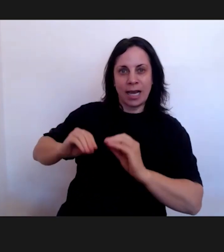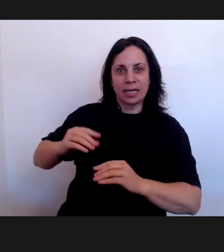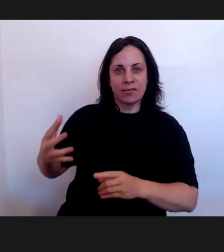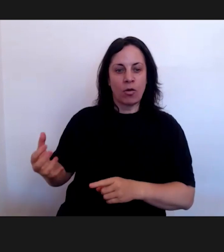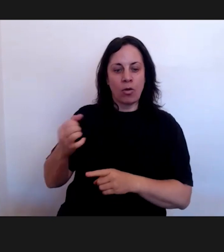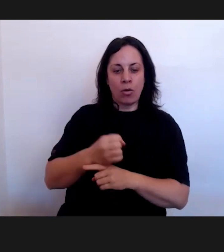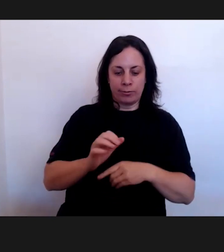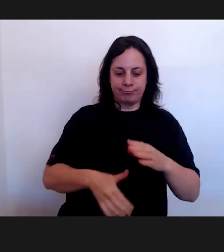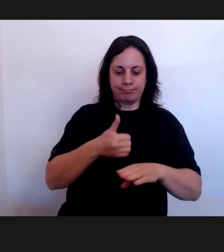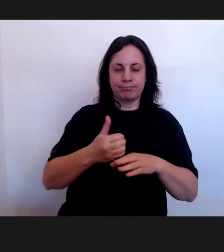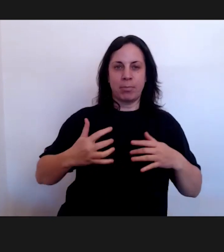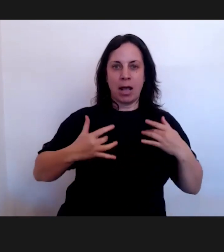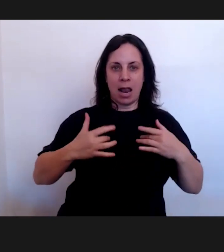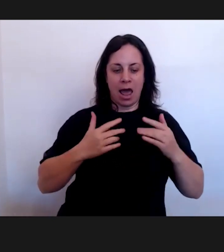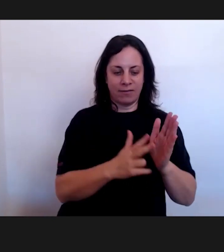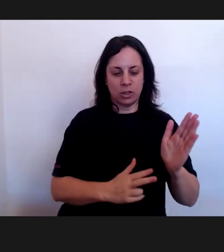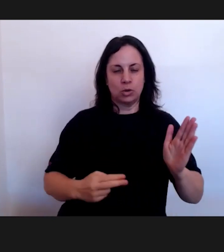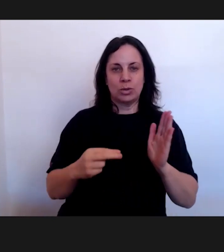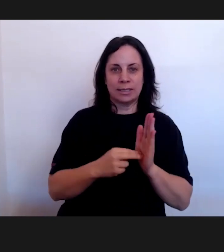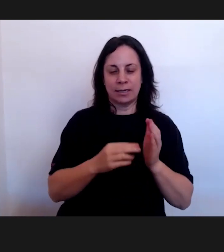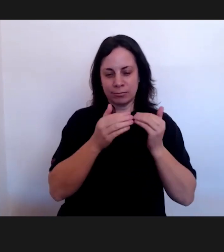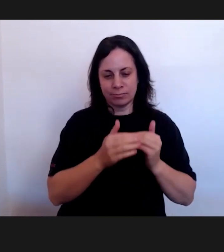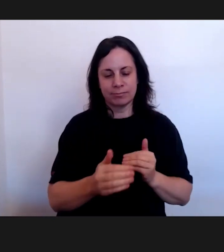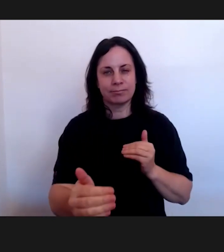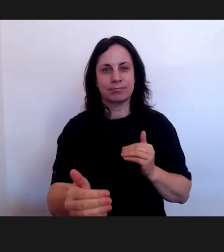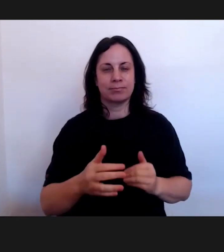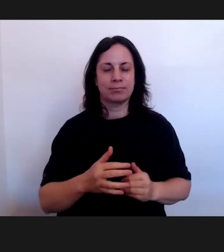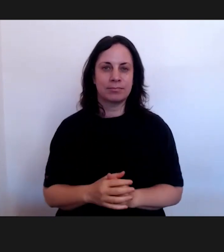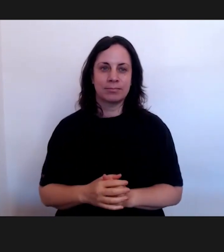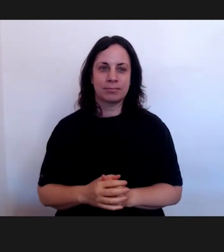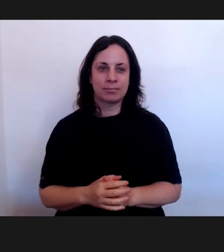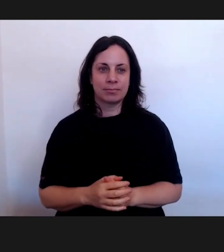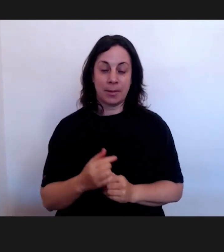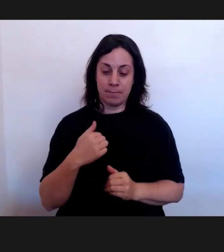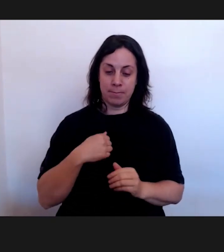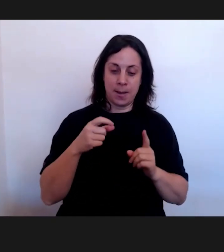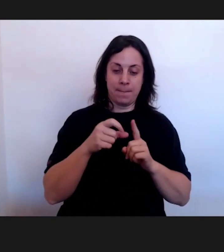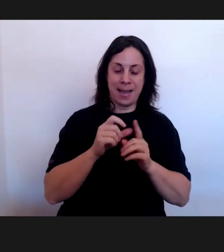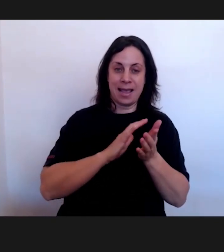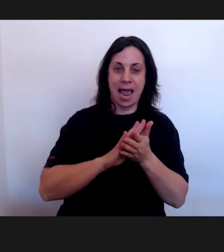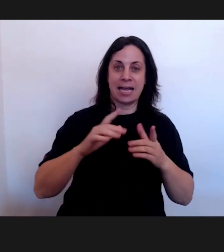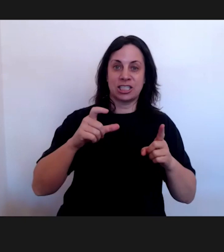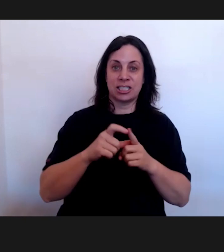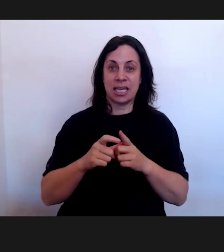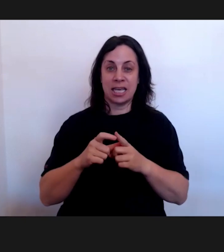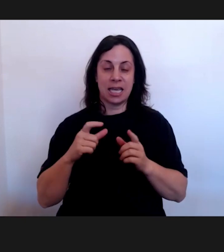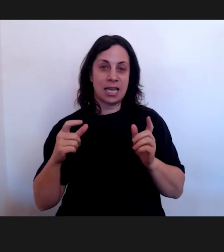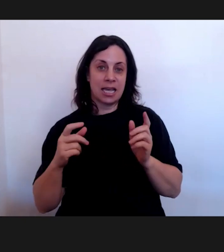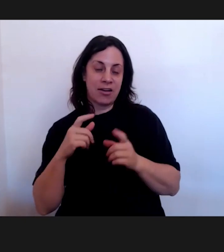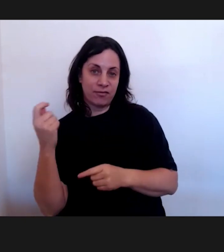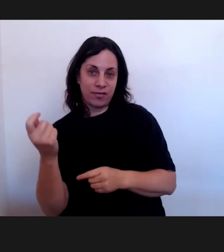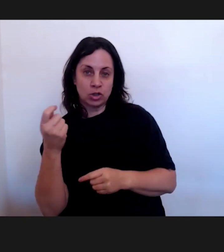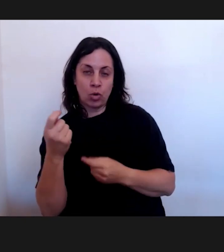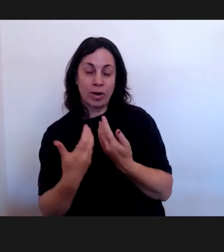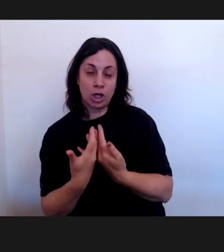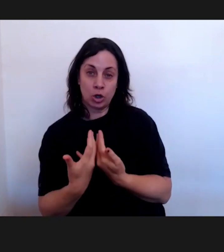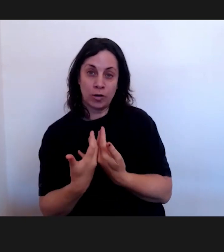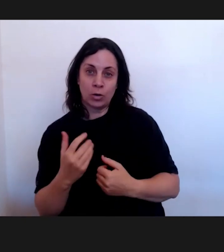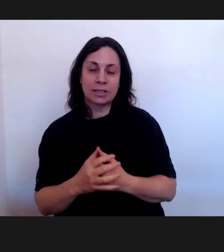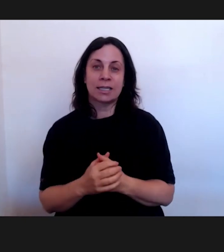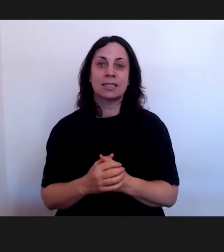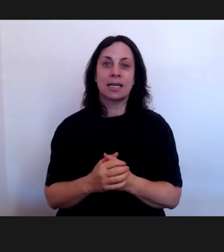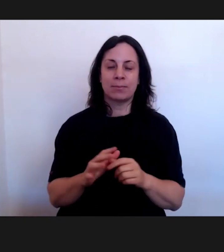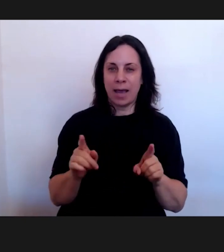here in New Zealand. I've done a PhD from Victoria University and I have been doing some teaching at